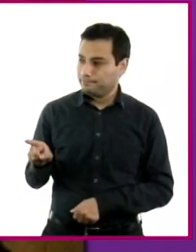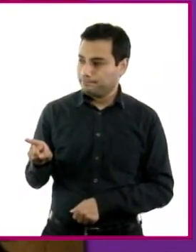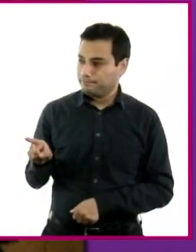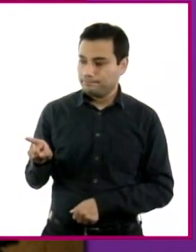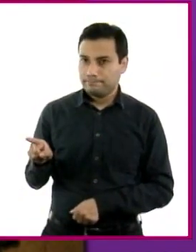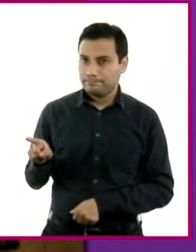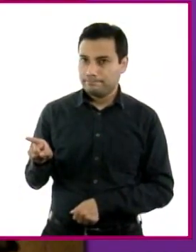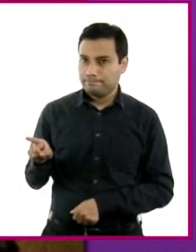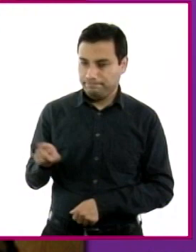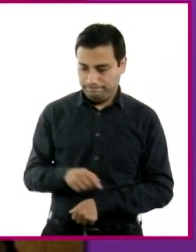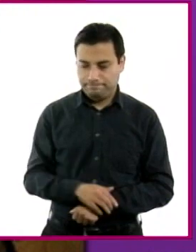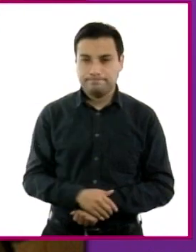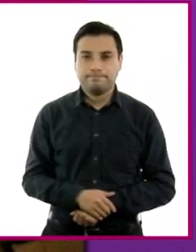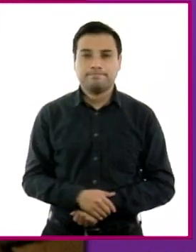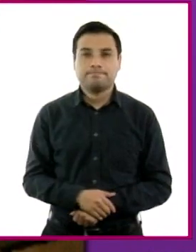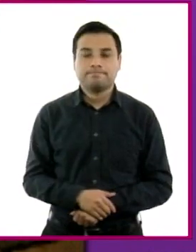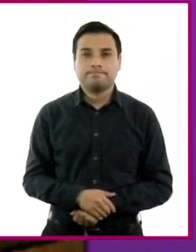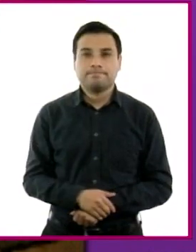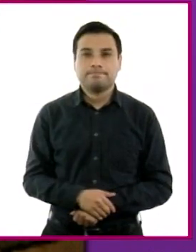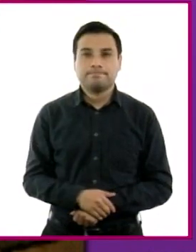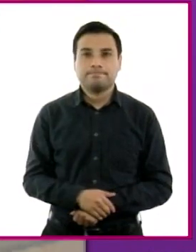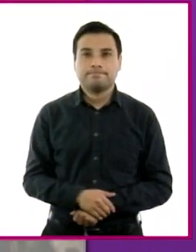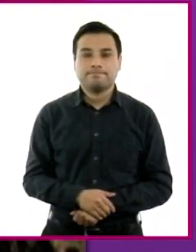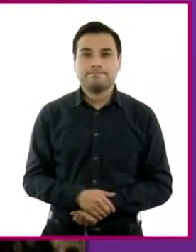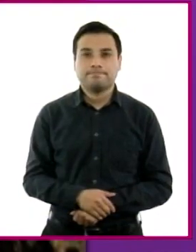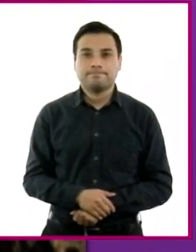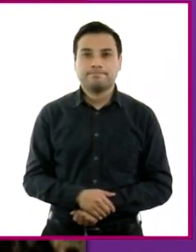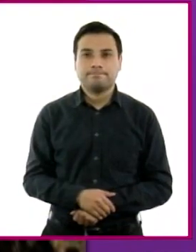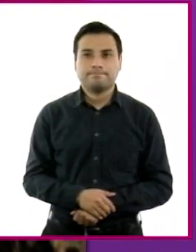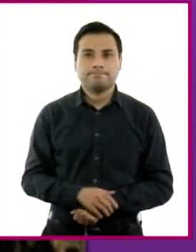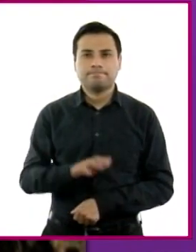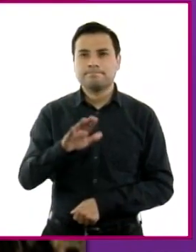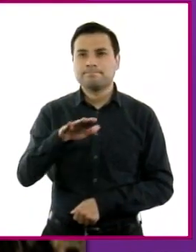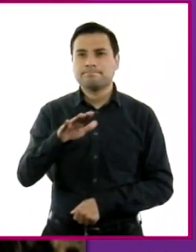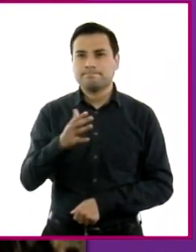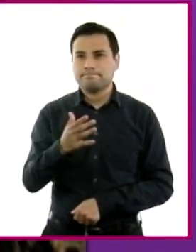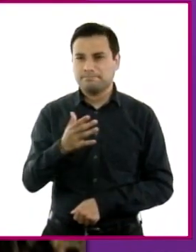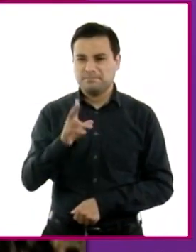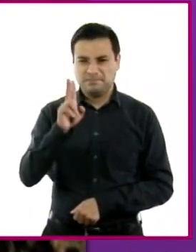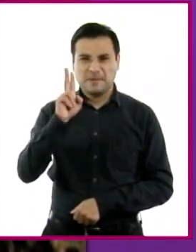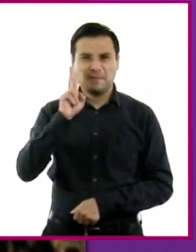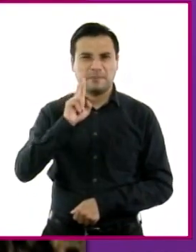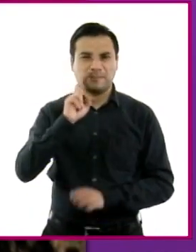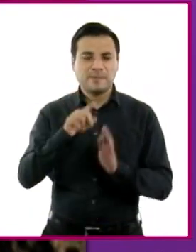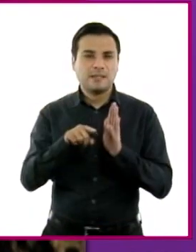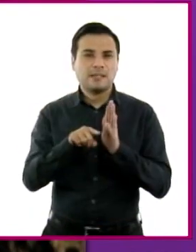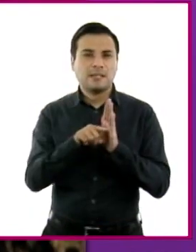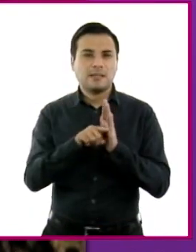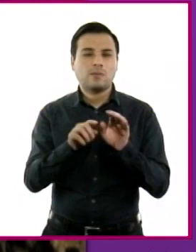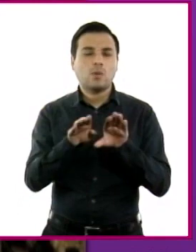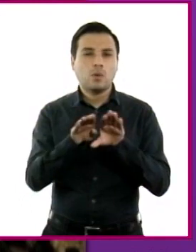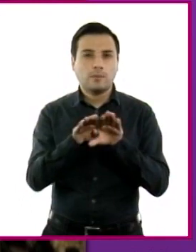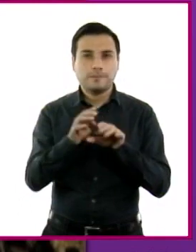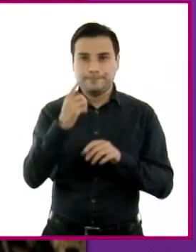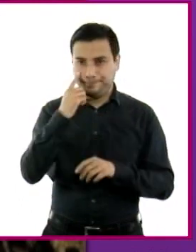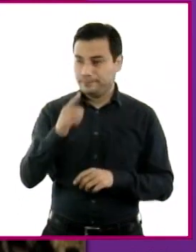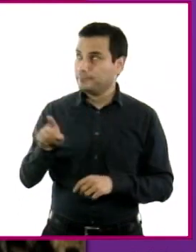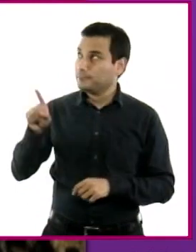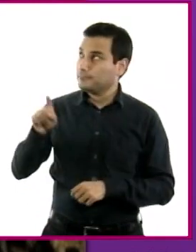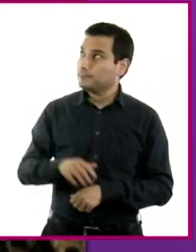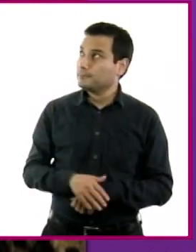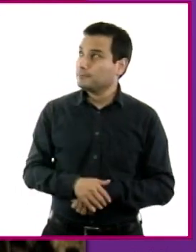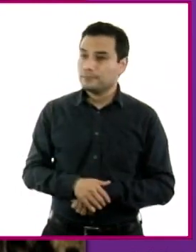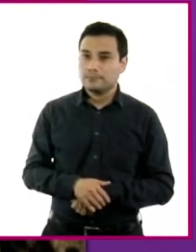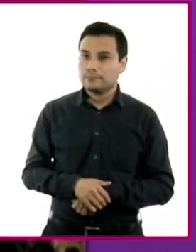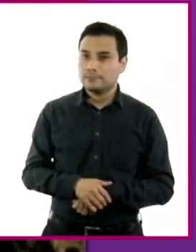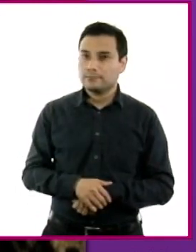each other in an emergency. Ahora intentemos una en forma negativa. ¿Cómo se escribiría esta